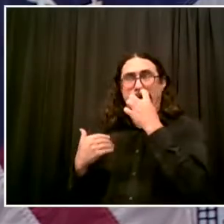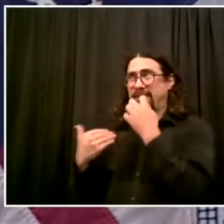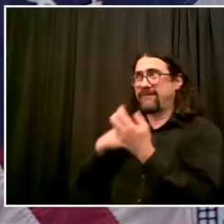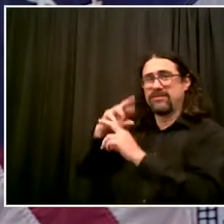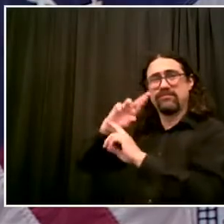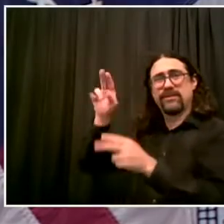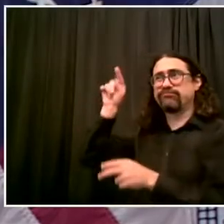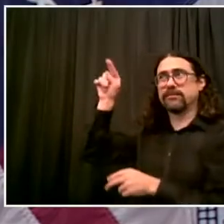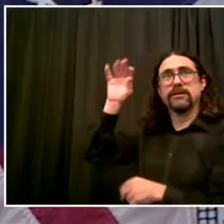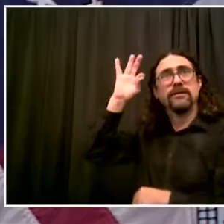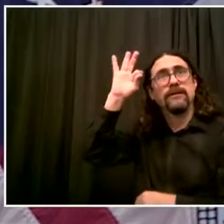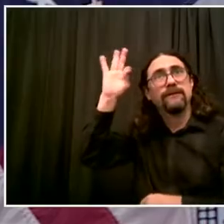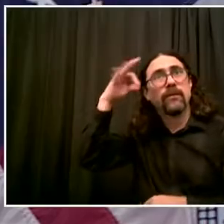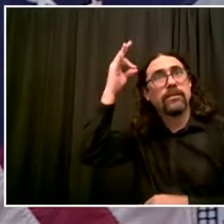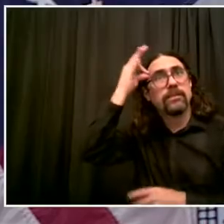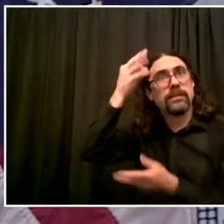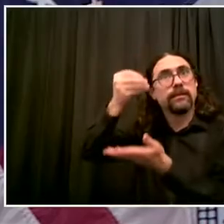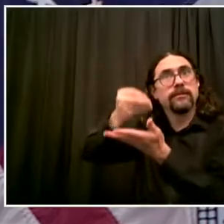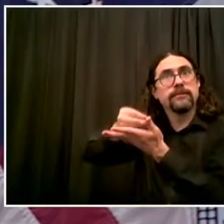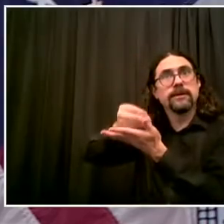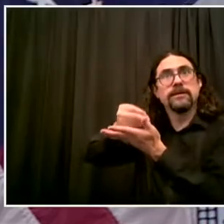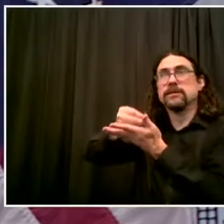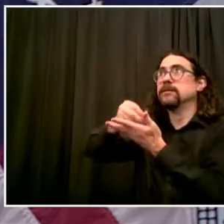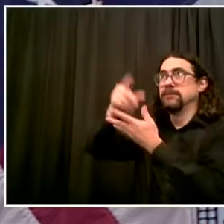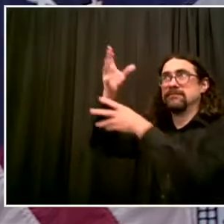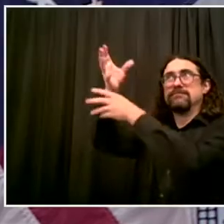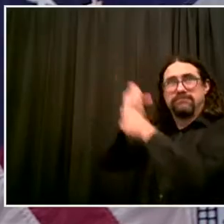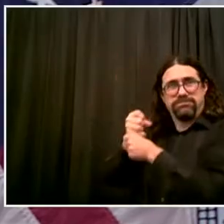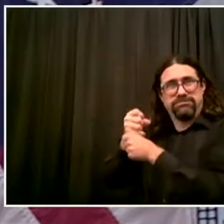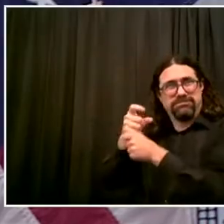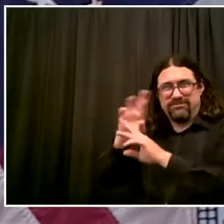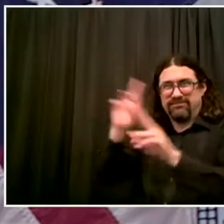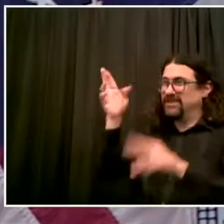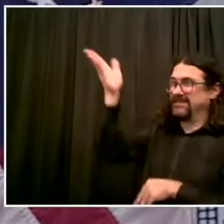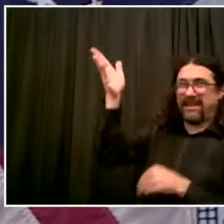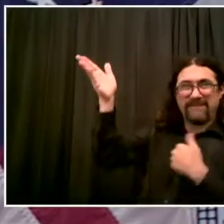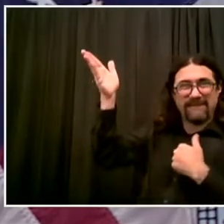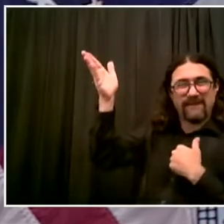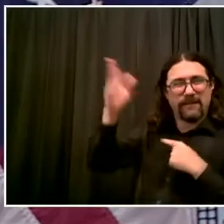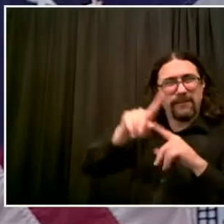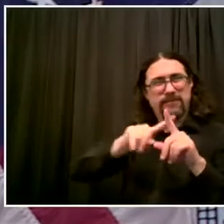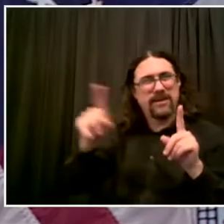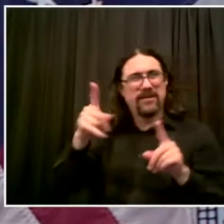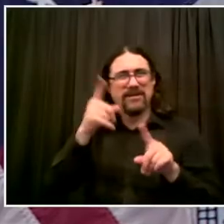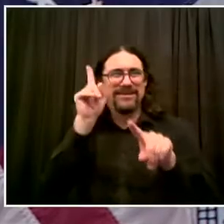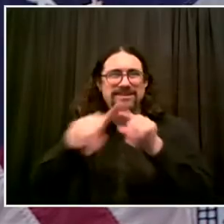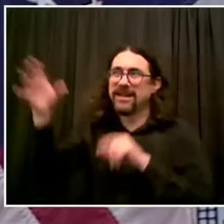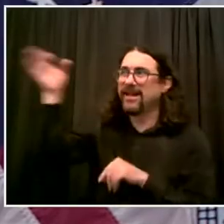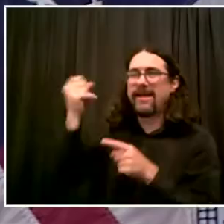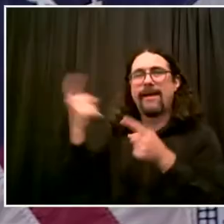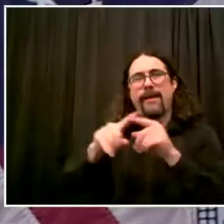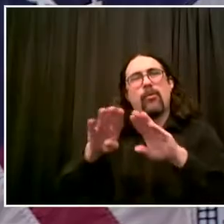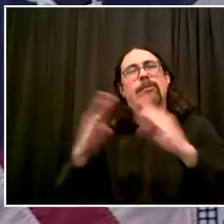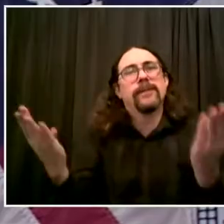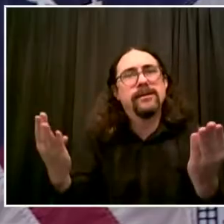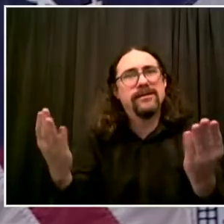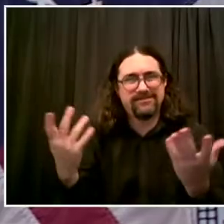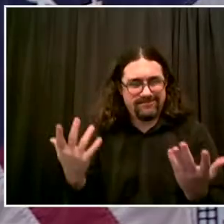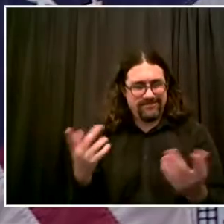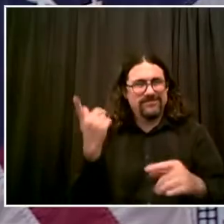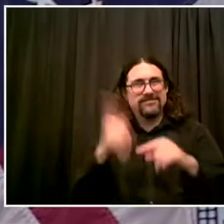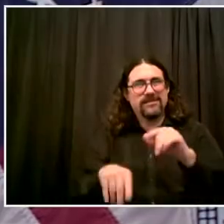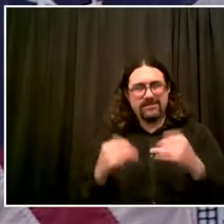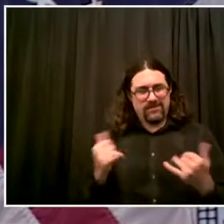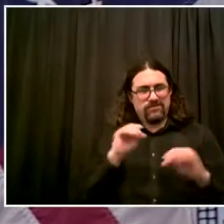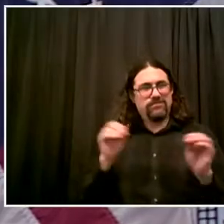what's required of them? Yeah, Christina, great question. So important. This one is a very tough piece of the equation. One of the